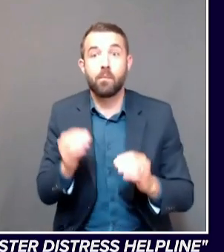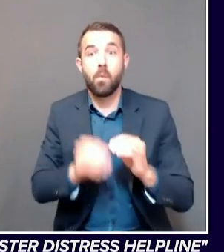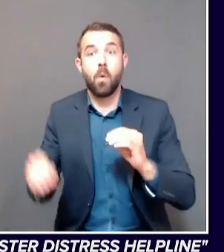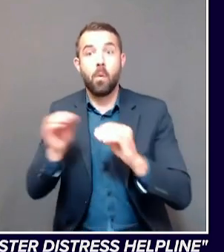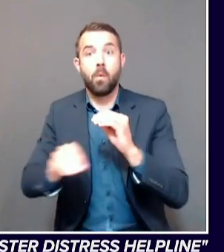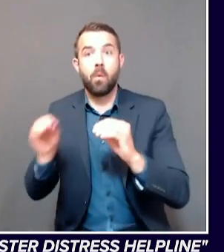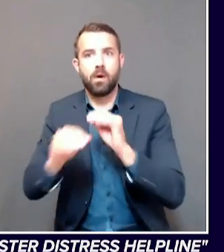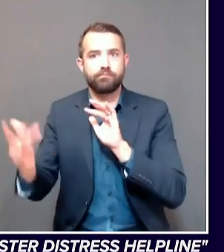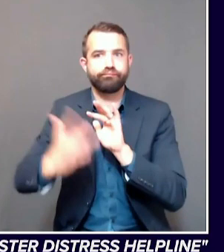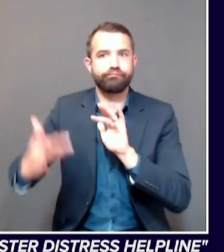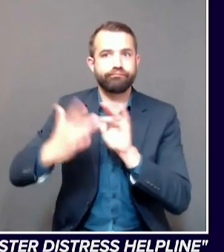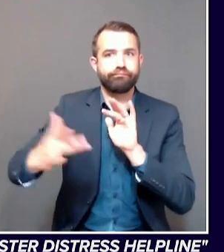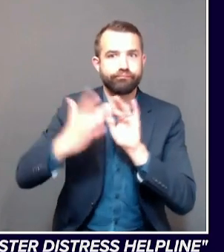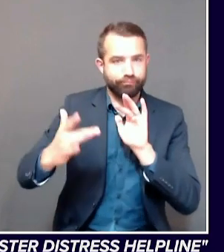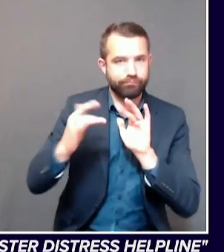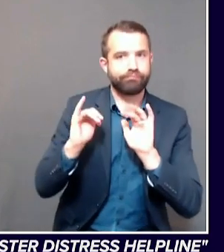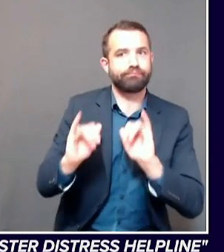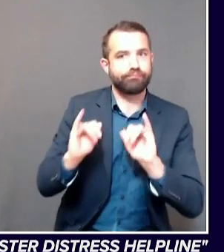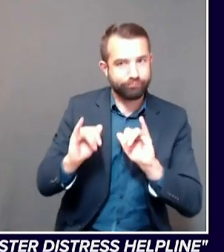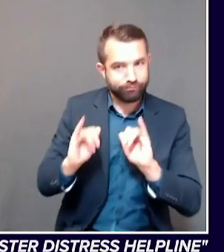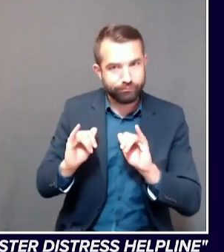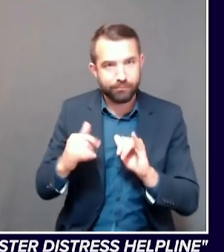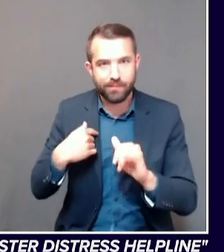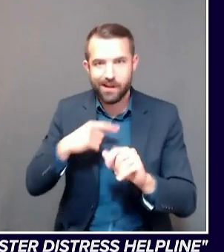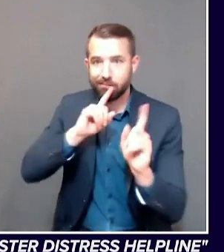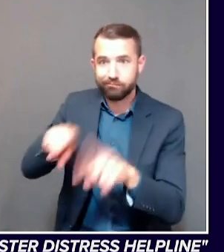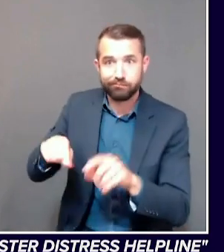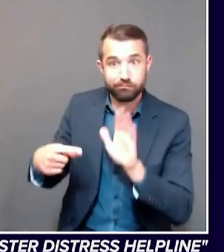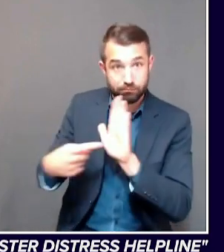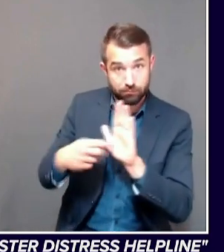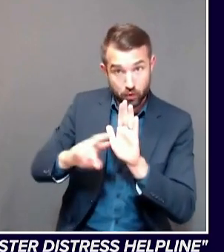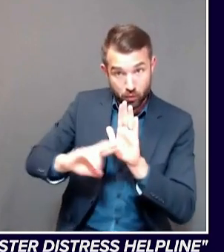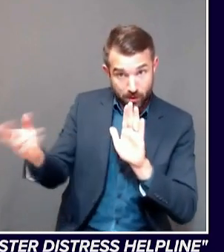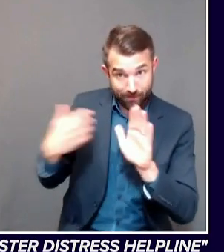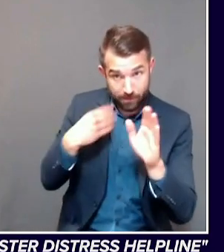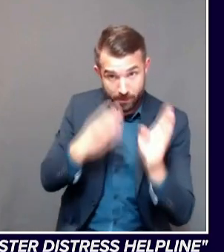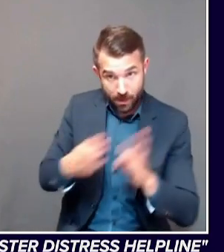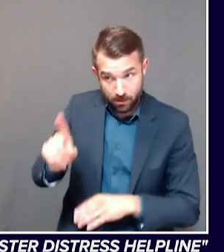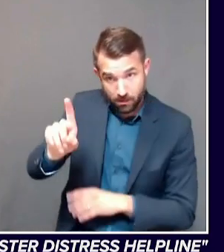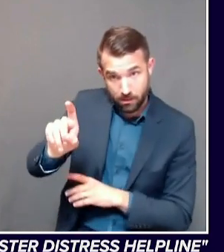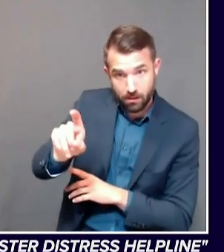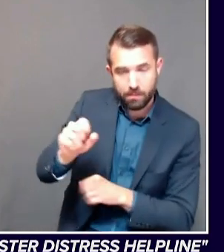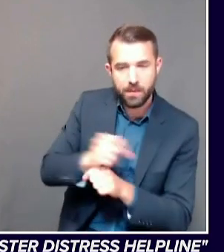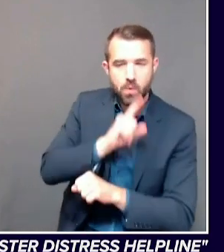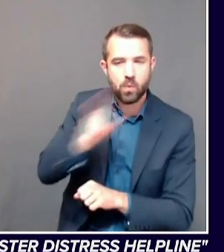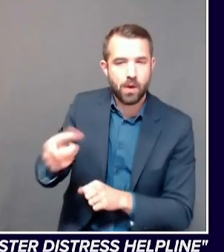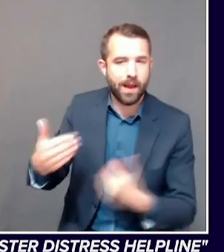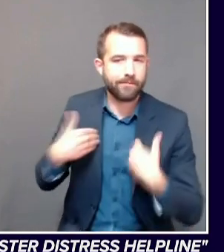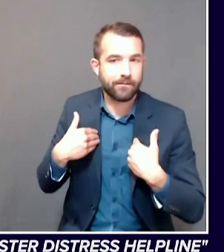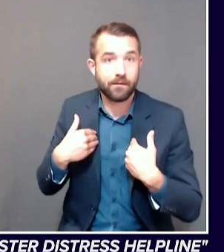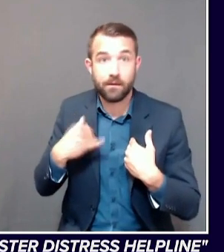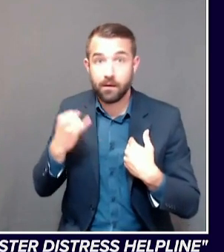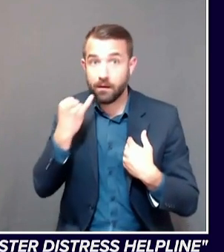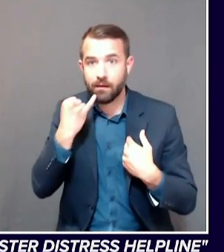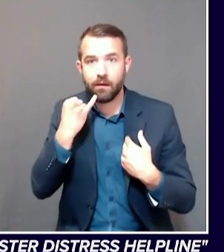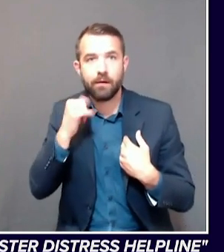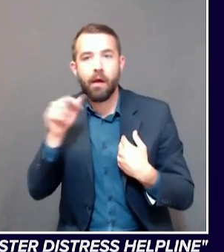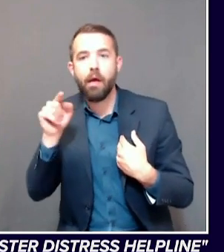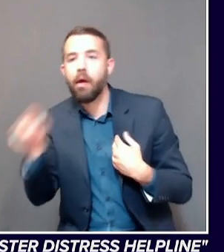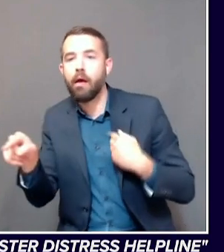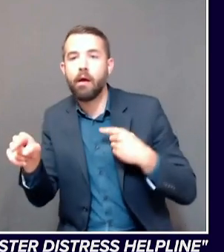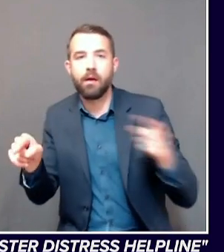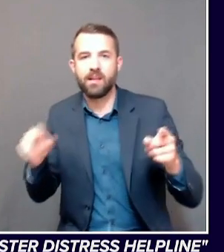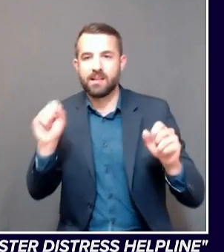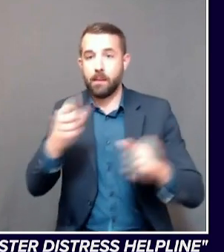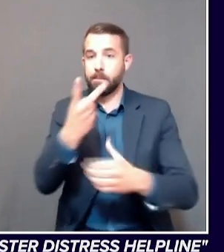to make sure that we have those plans and they're squared away. So no, it's not as if we value one over the other. We can do both